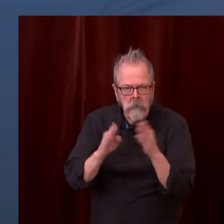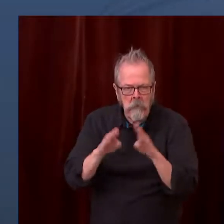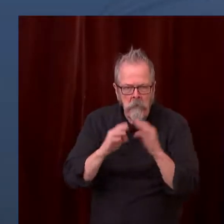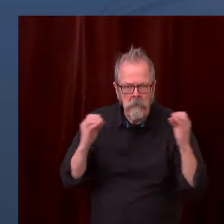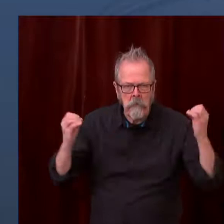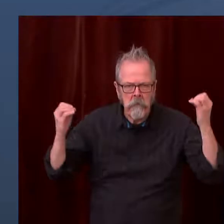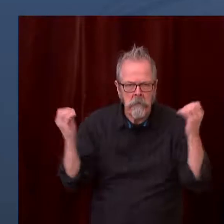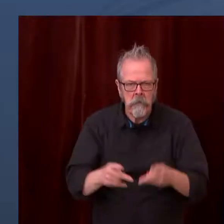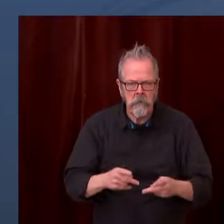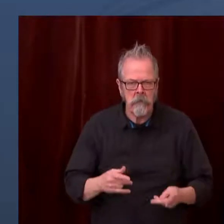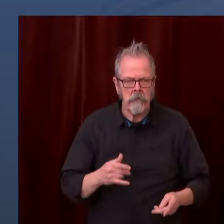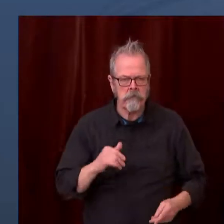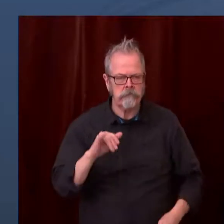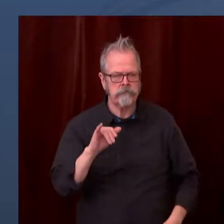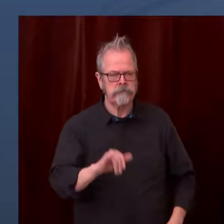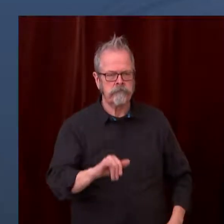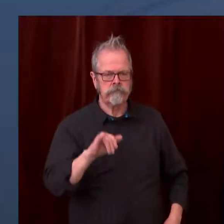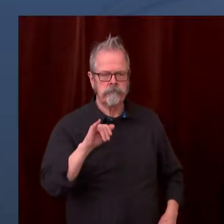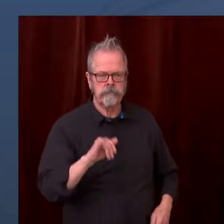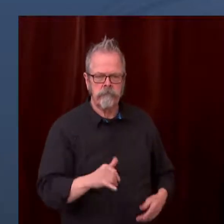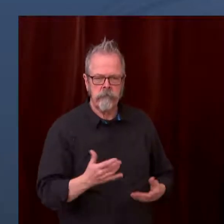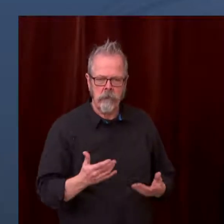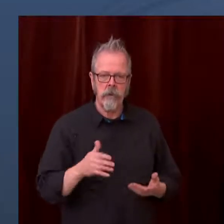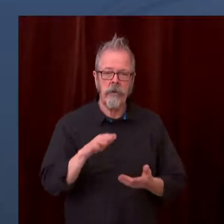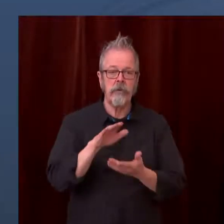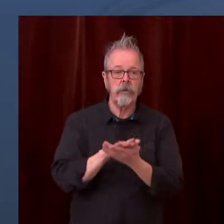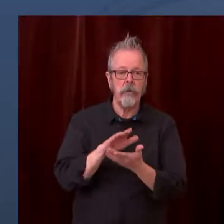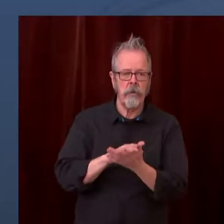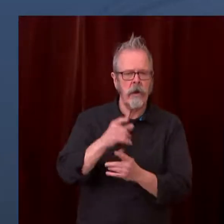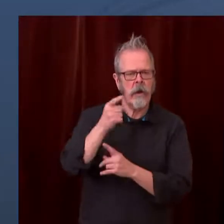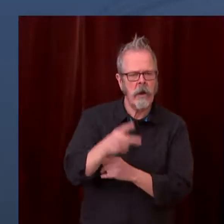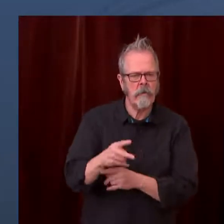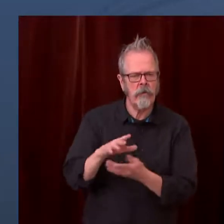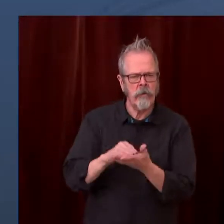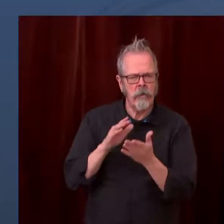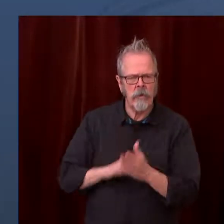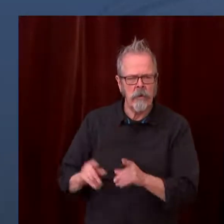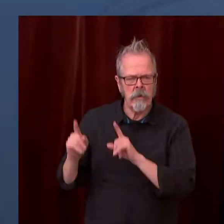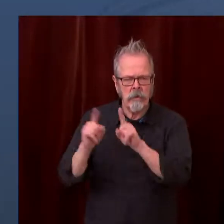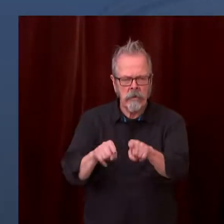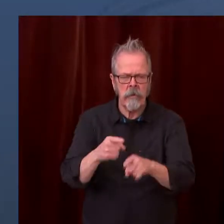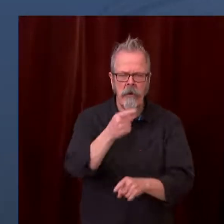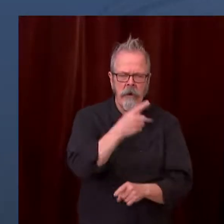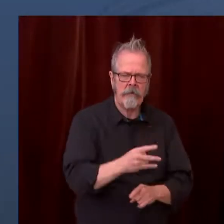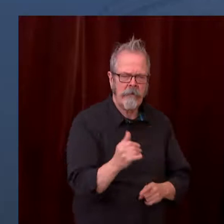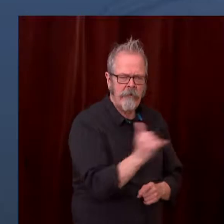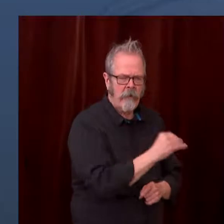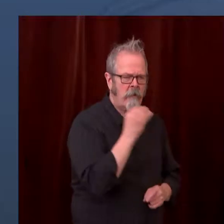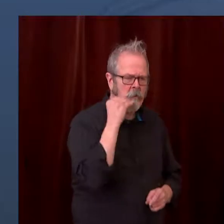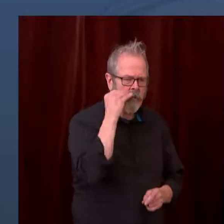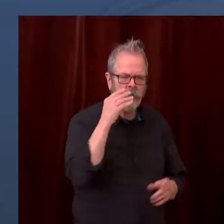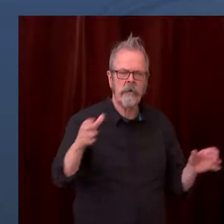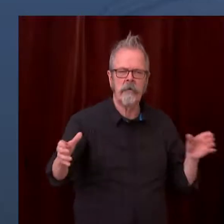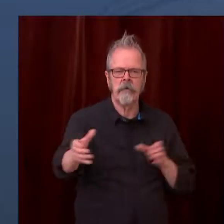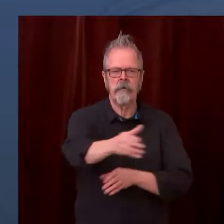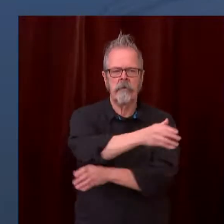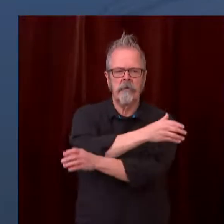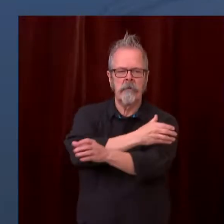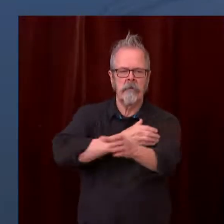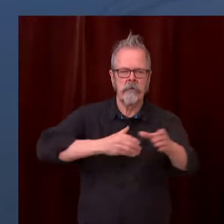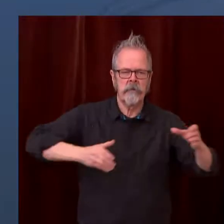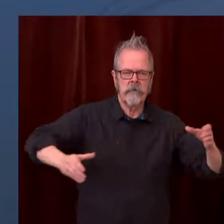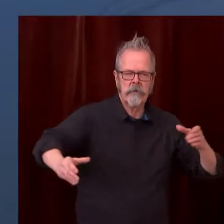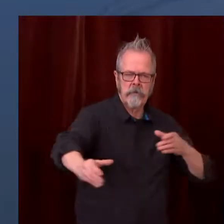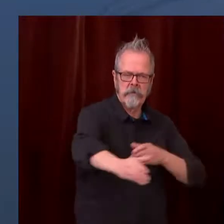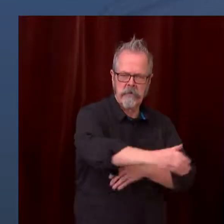be a lot safer environment. And he came back and now it's working really well. And so what you find is that when people